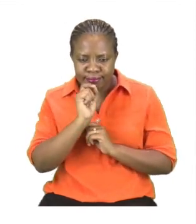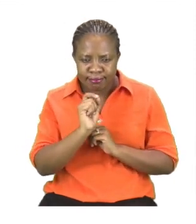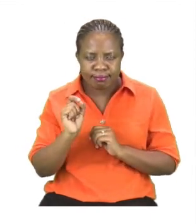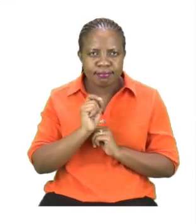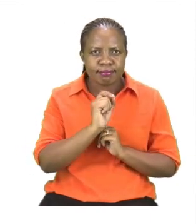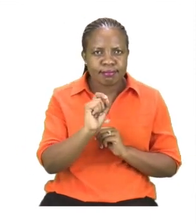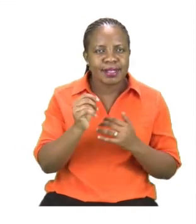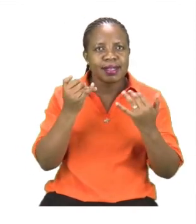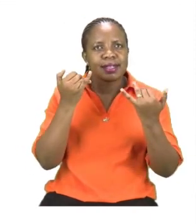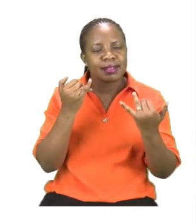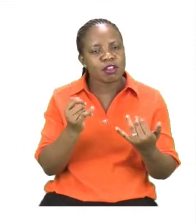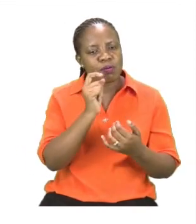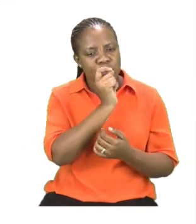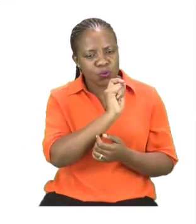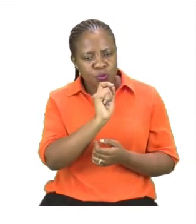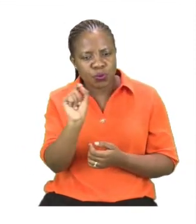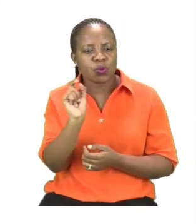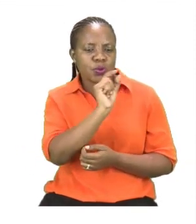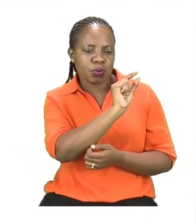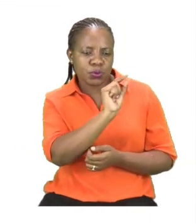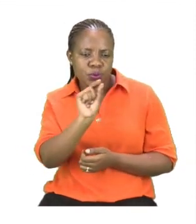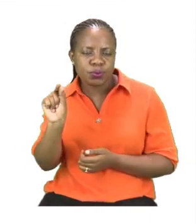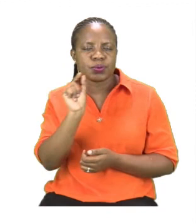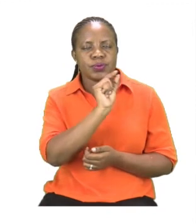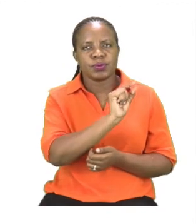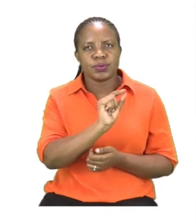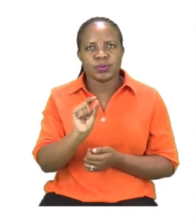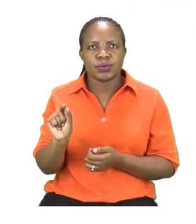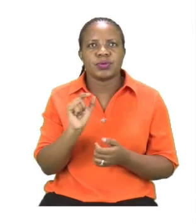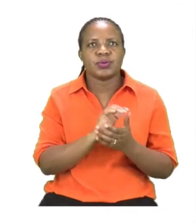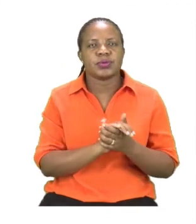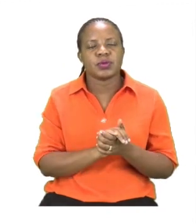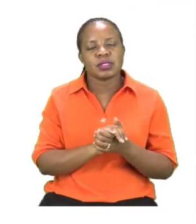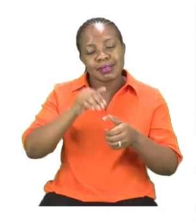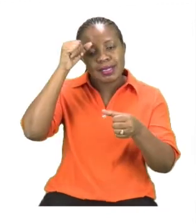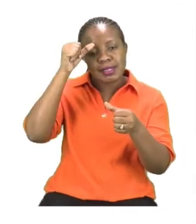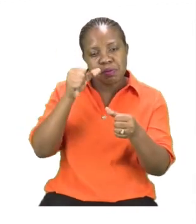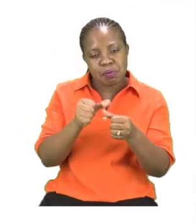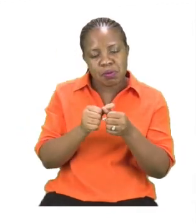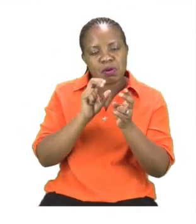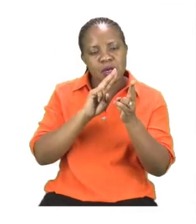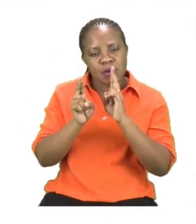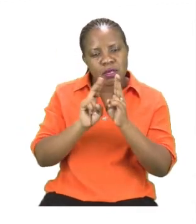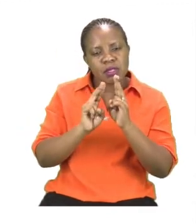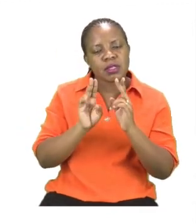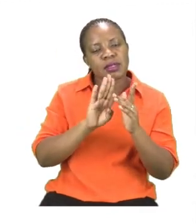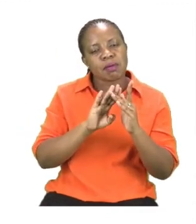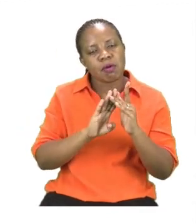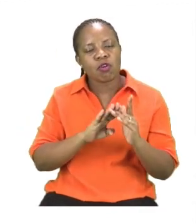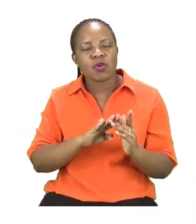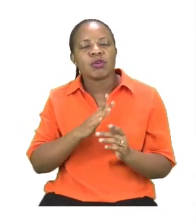sentences. Now remember, we are dealing with likes and